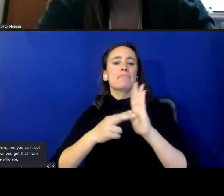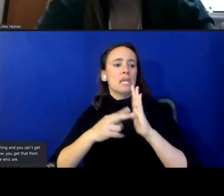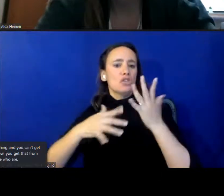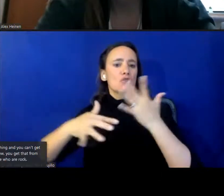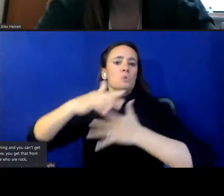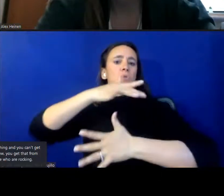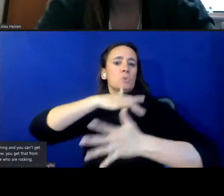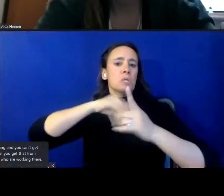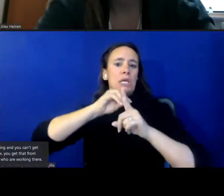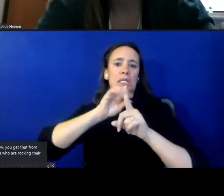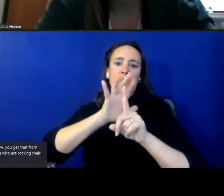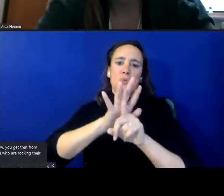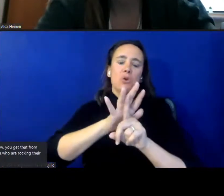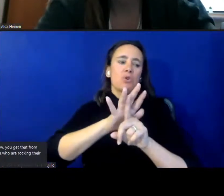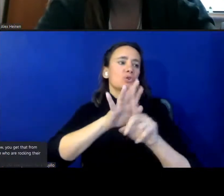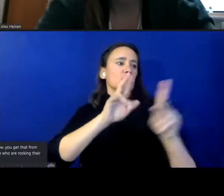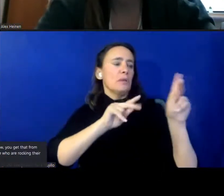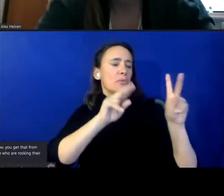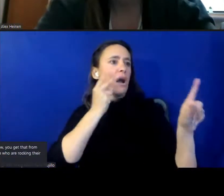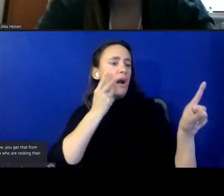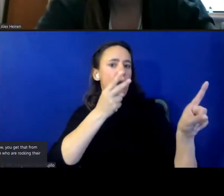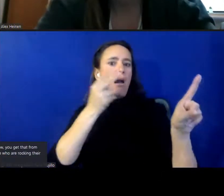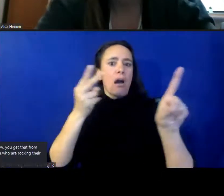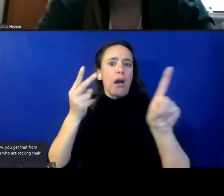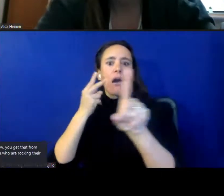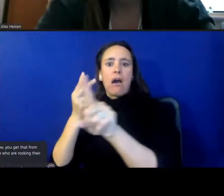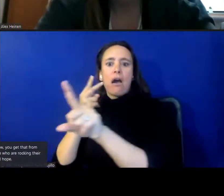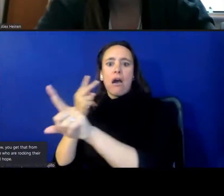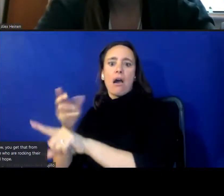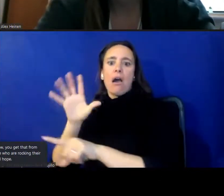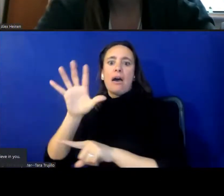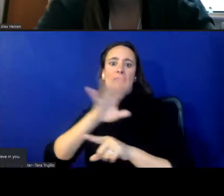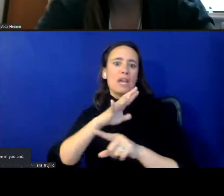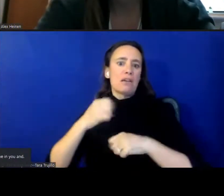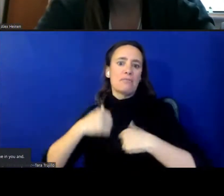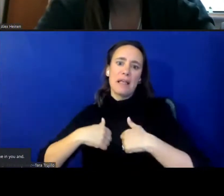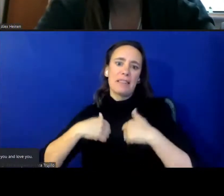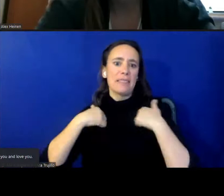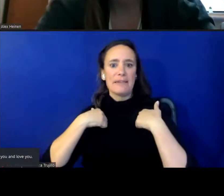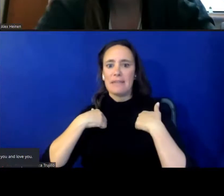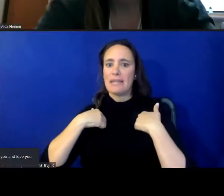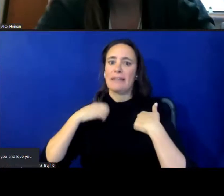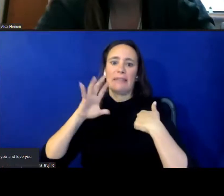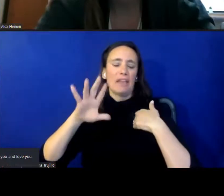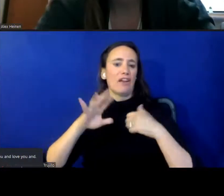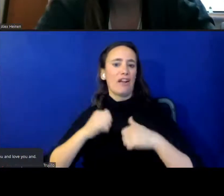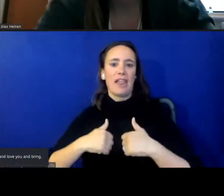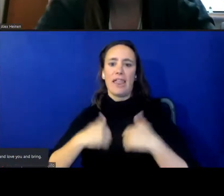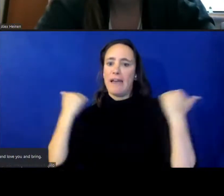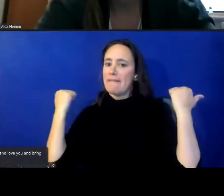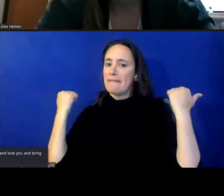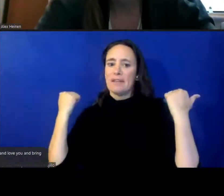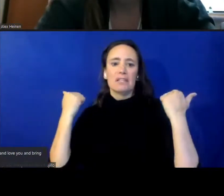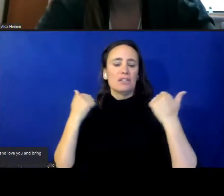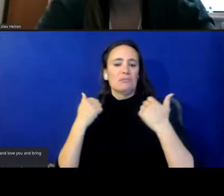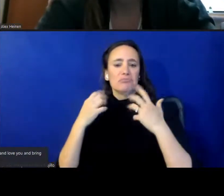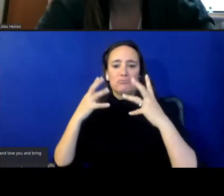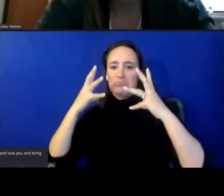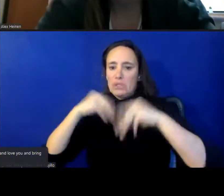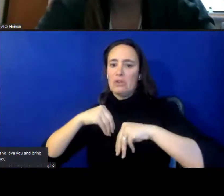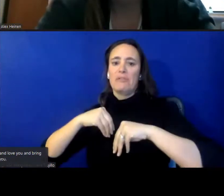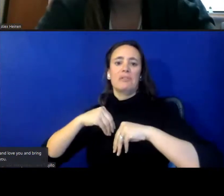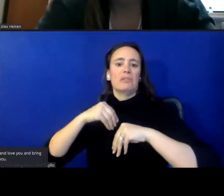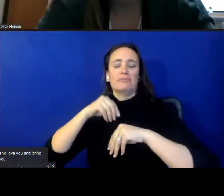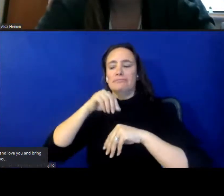are rocking their beautiful differences and who believe in you and love you and bring that out in